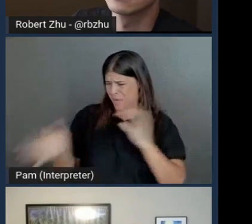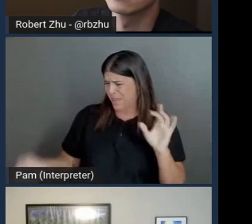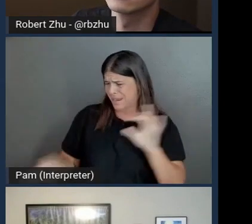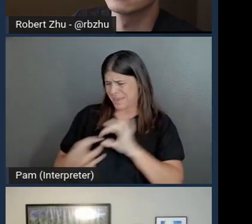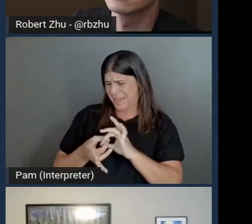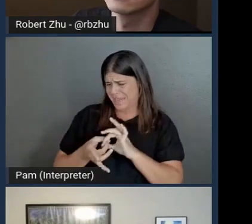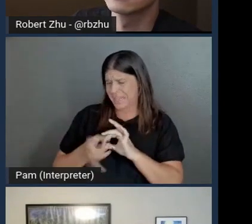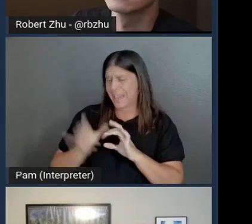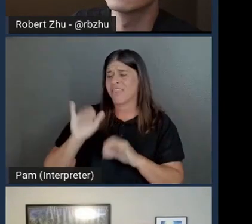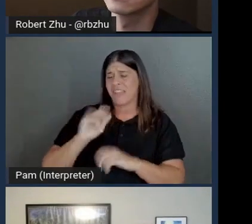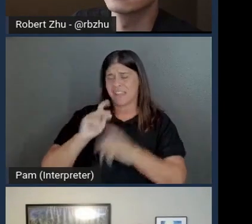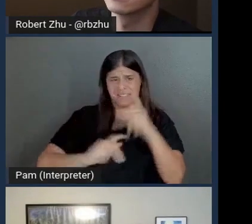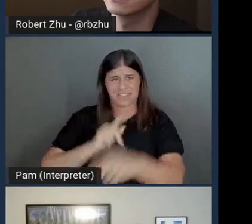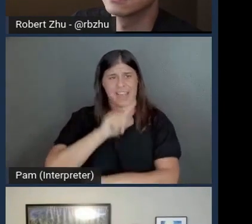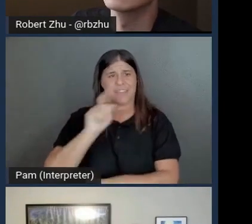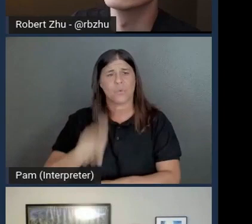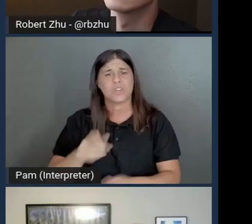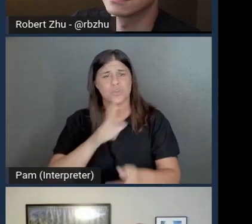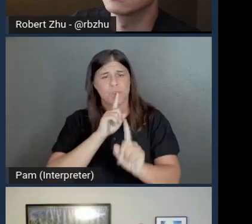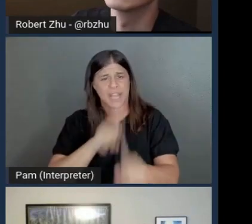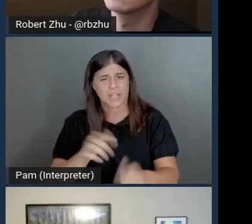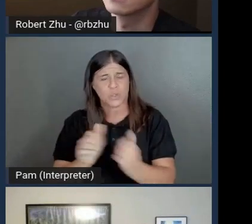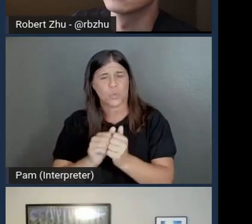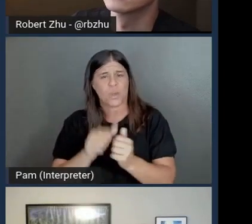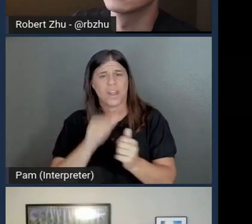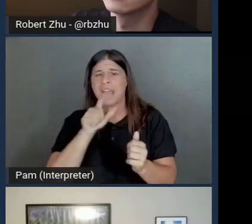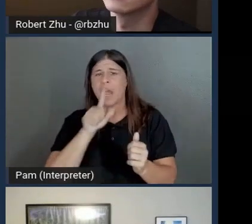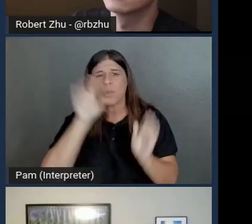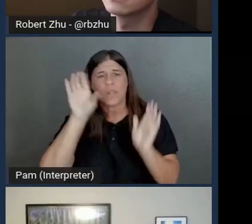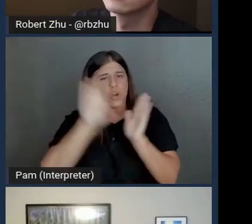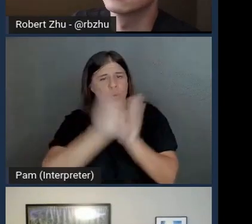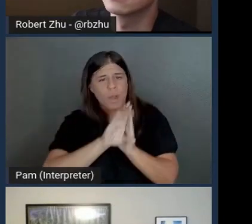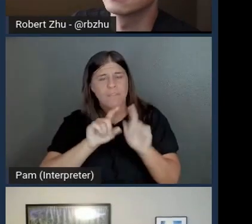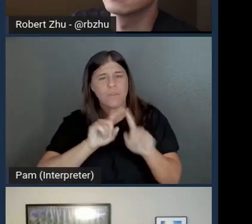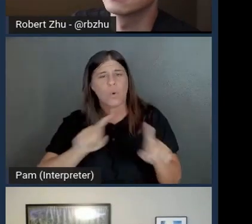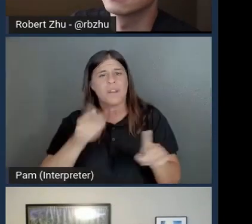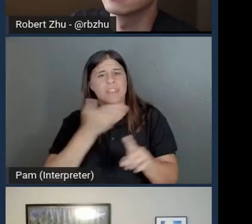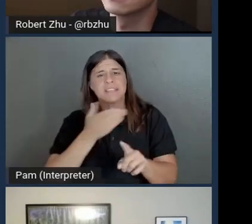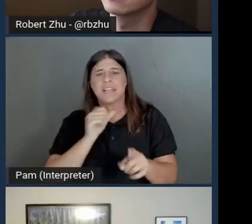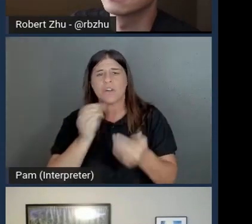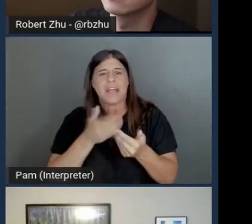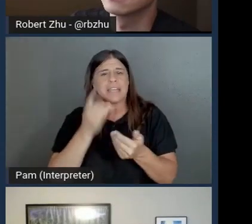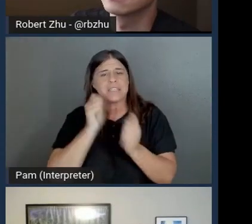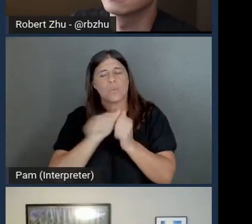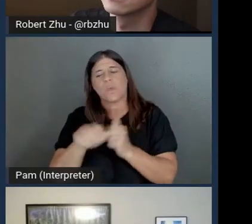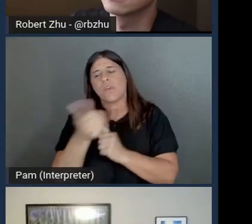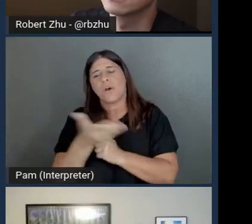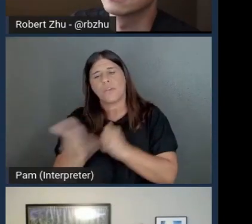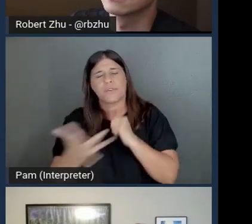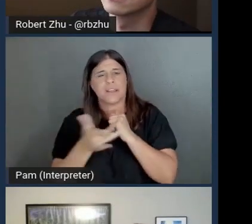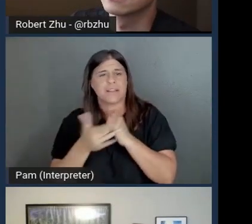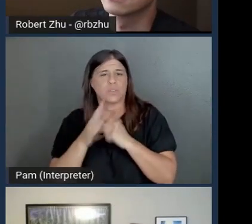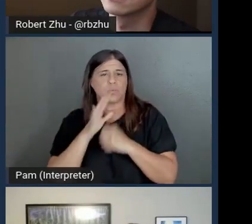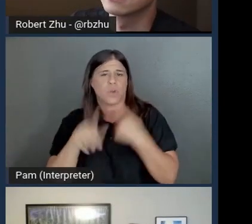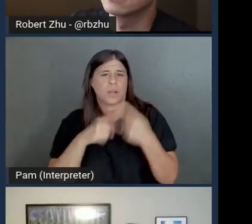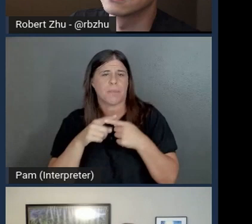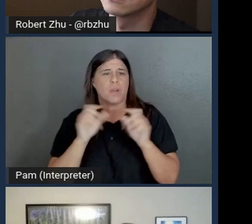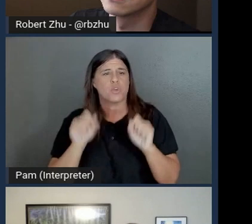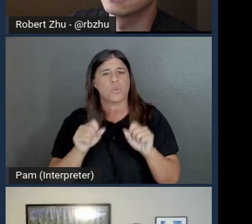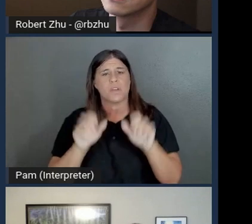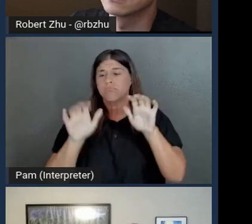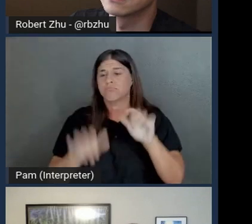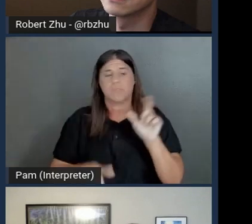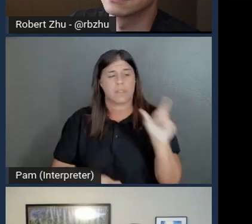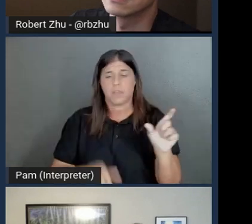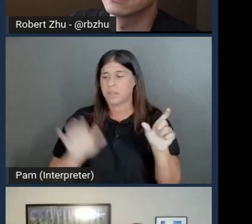questions you can answer with graphs that are not necessarily easy to do with some of the other technologies we talked about. You're able to come in here and you start to